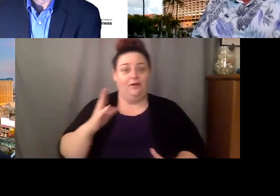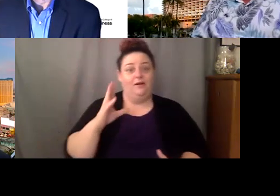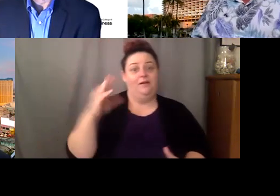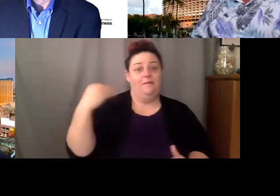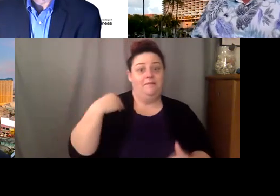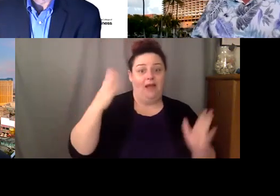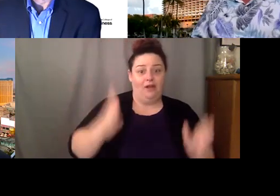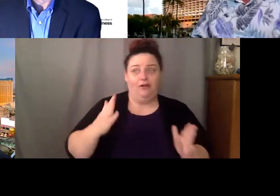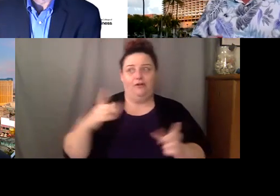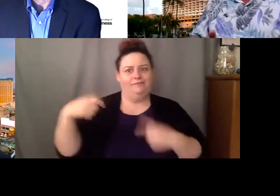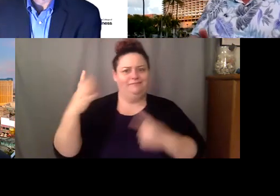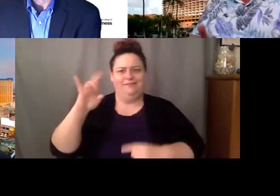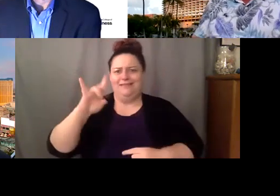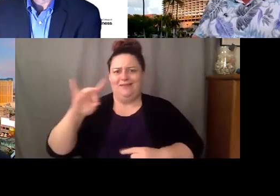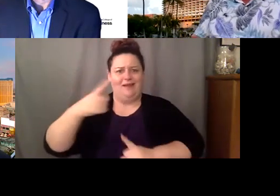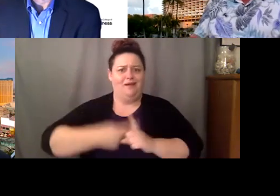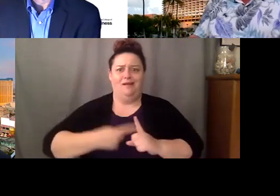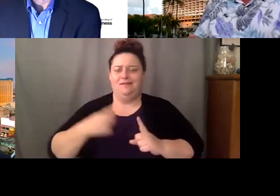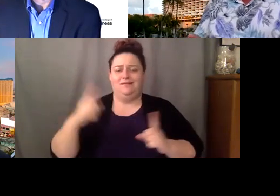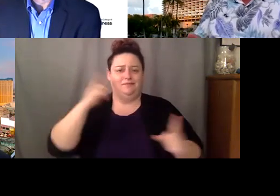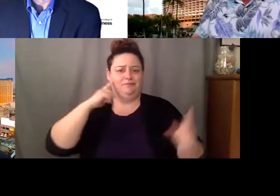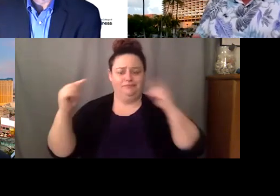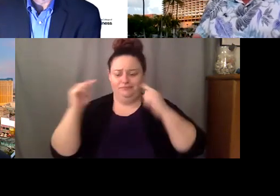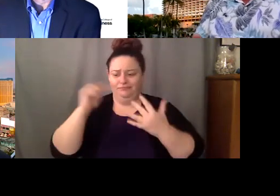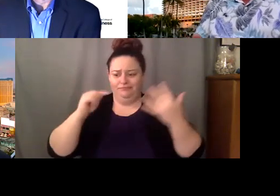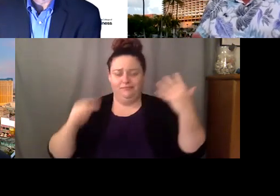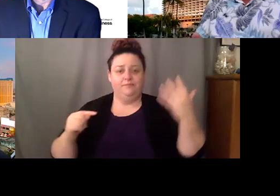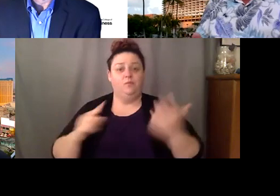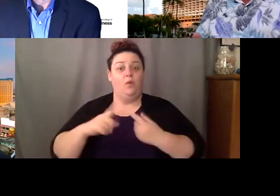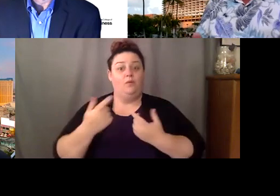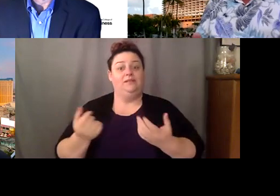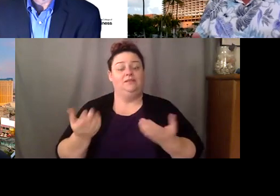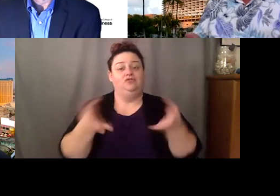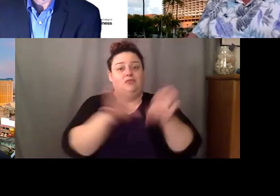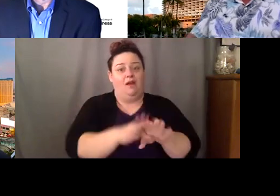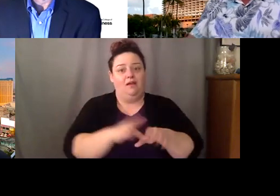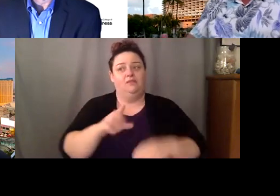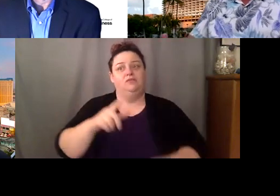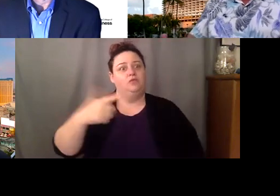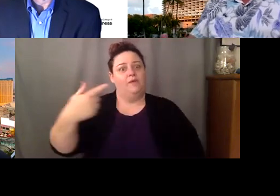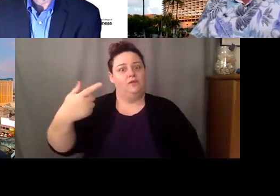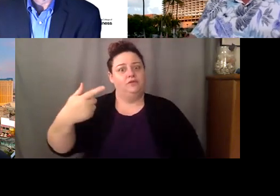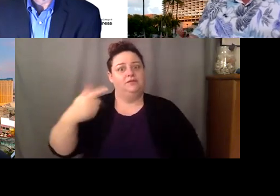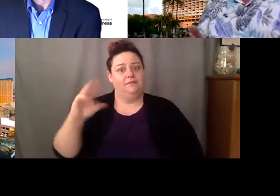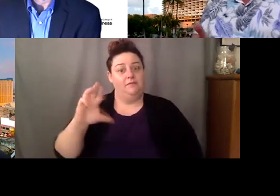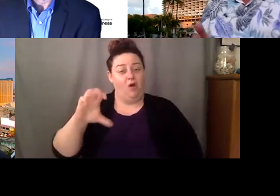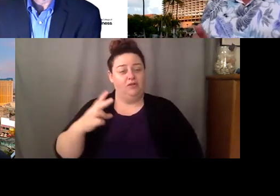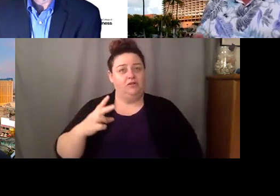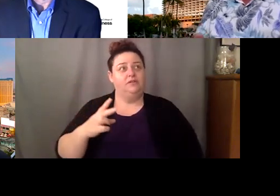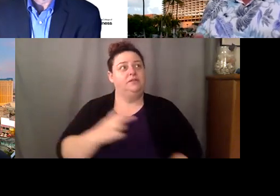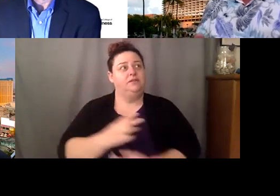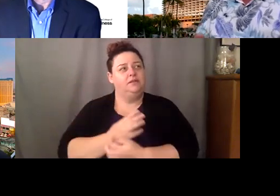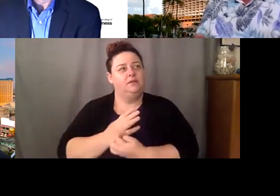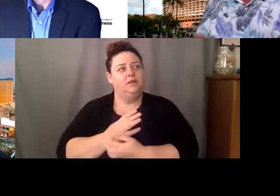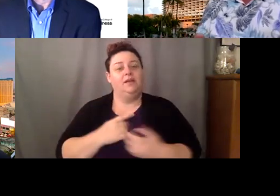7-8 months. When we originally shut down on the 21st of March, we were given 5 days. I'm sorry, when